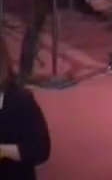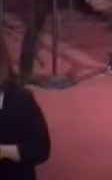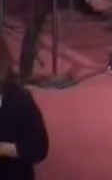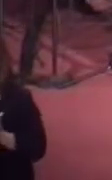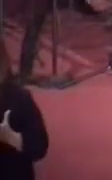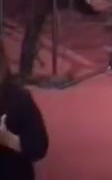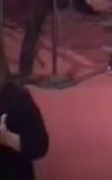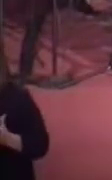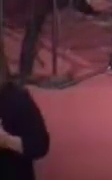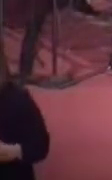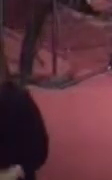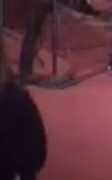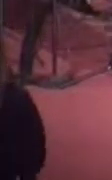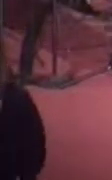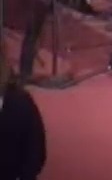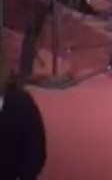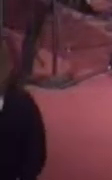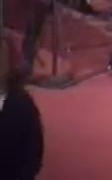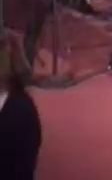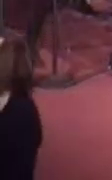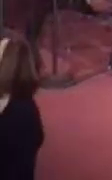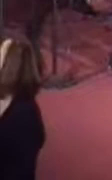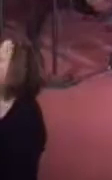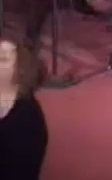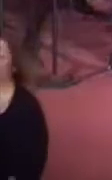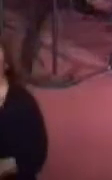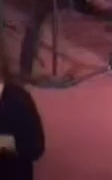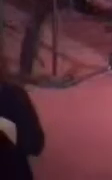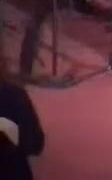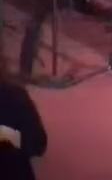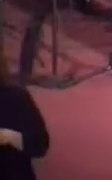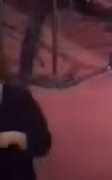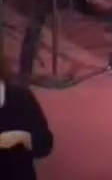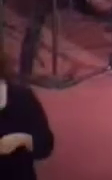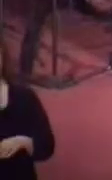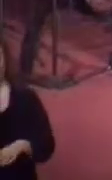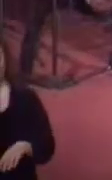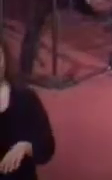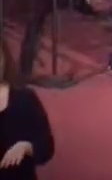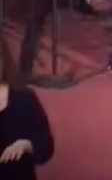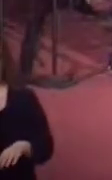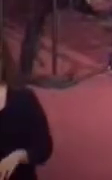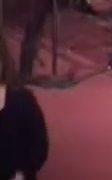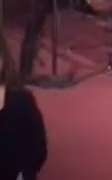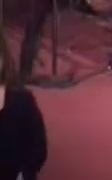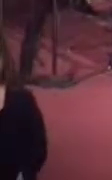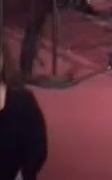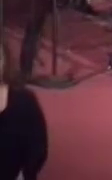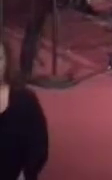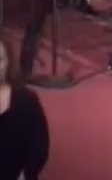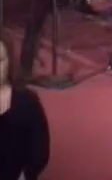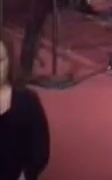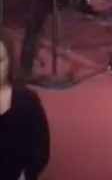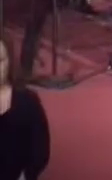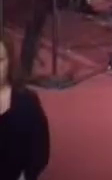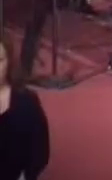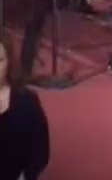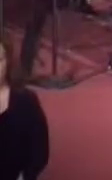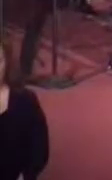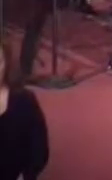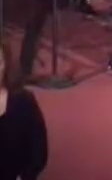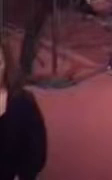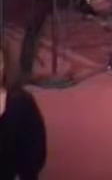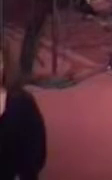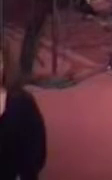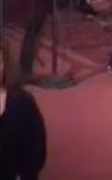all who desire to live a godly life in Christ Jesus will be persecuted. And so if you've been a Christian up to this point, and you have faced zero